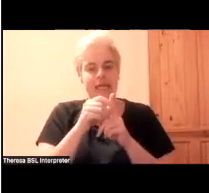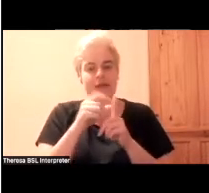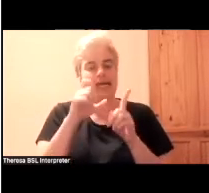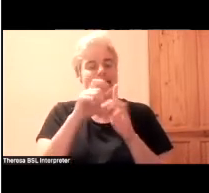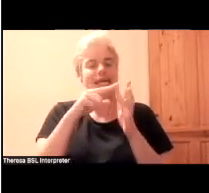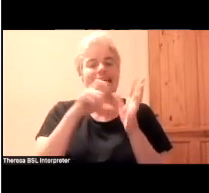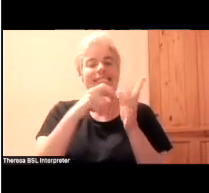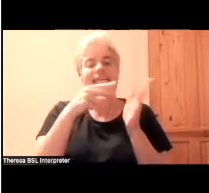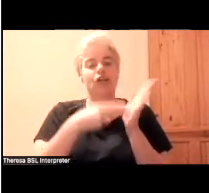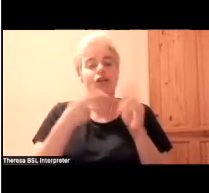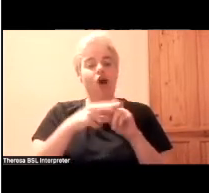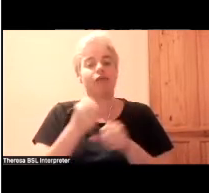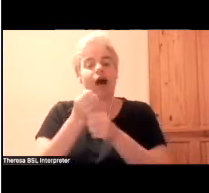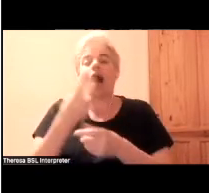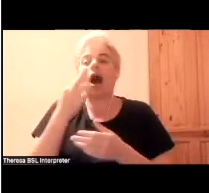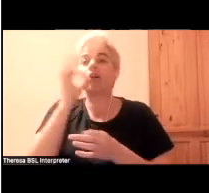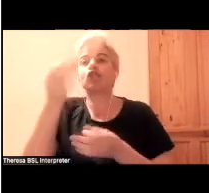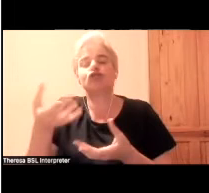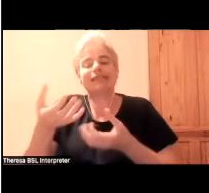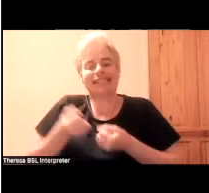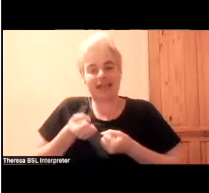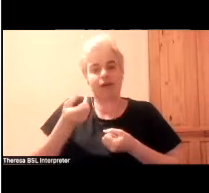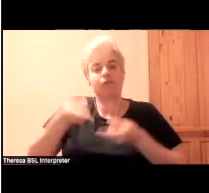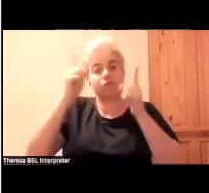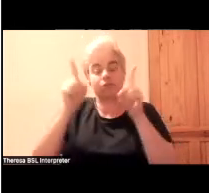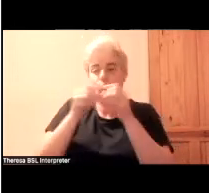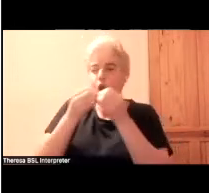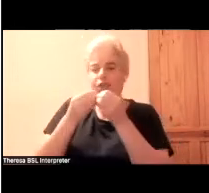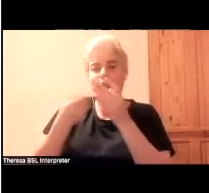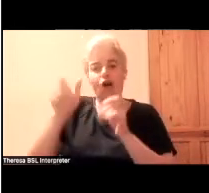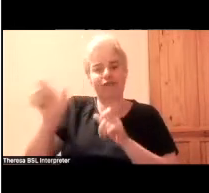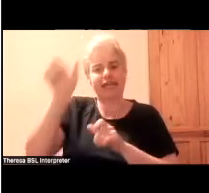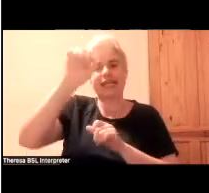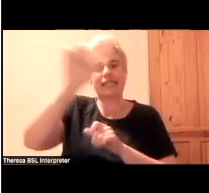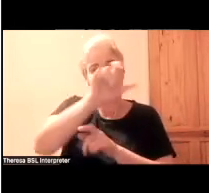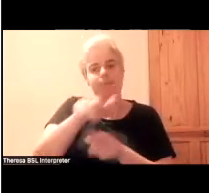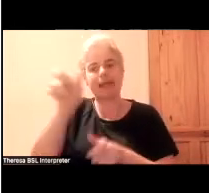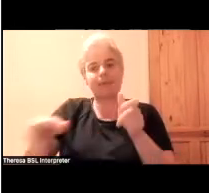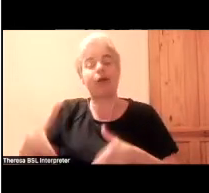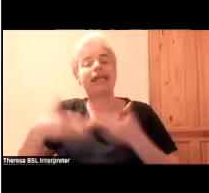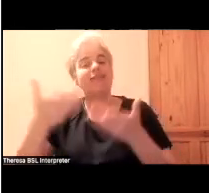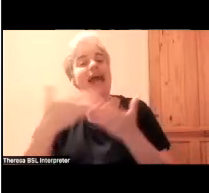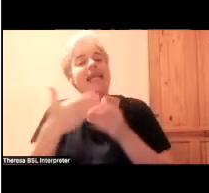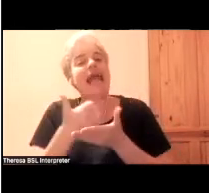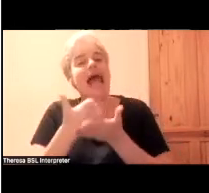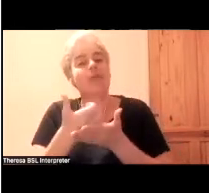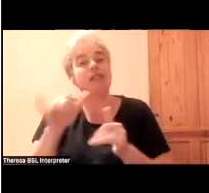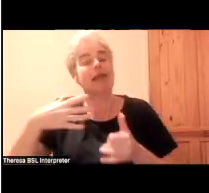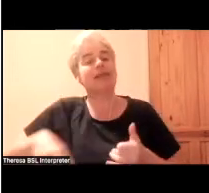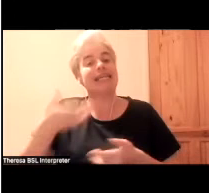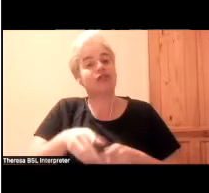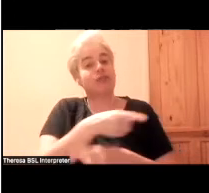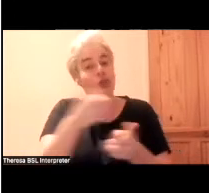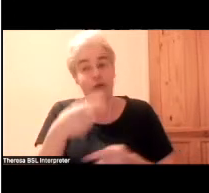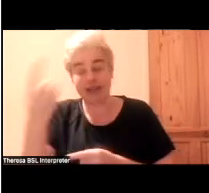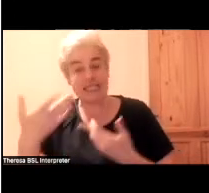to receive her in the Lord in a way worthy of his people, and to give her any help she may need from you, for she